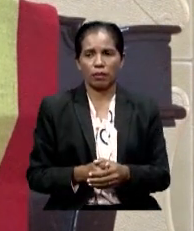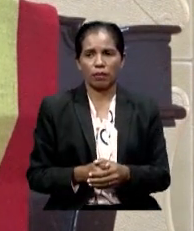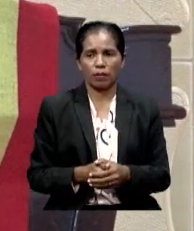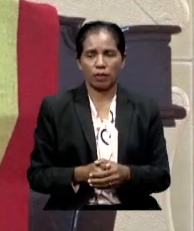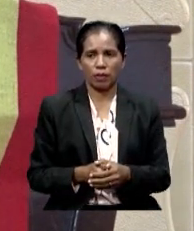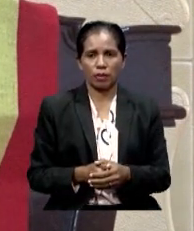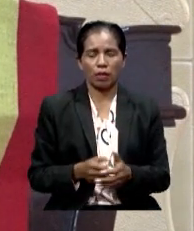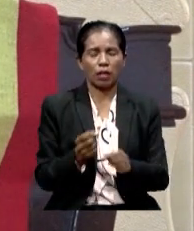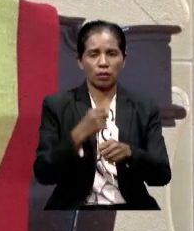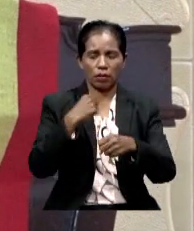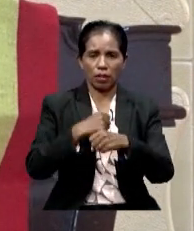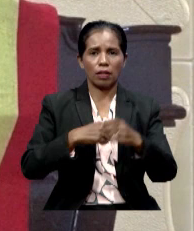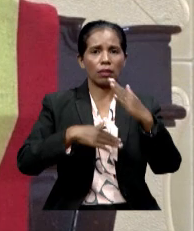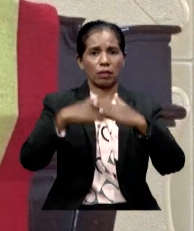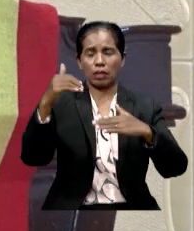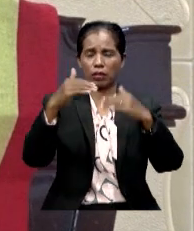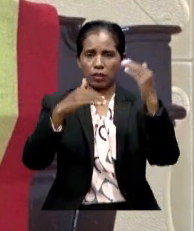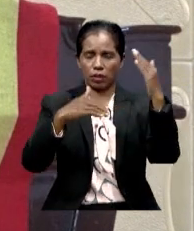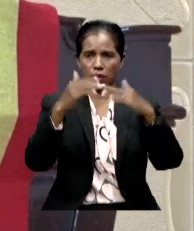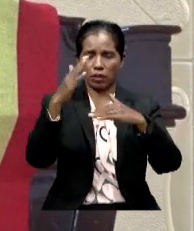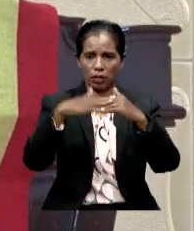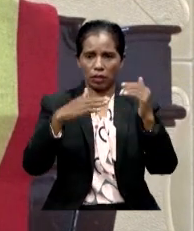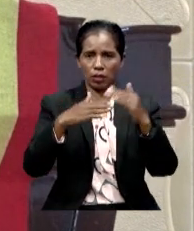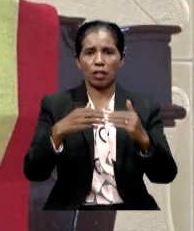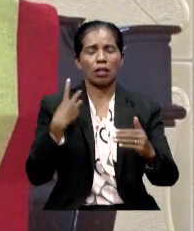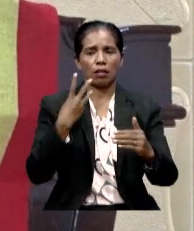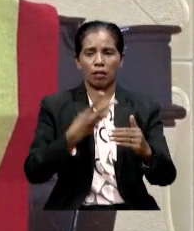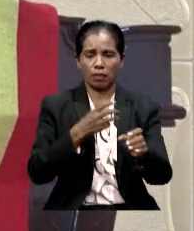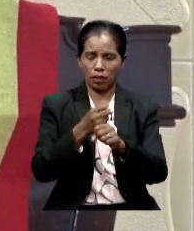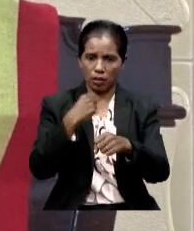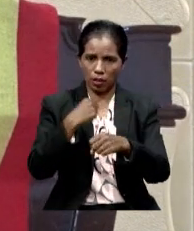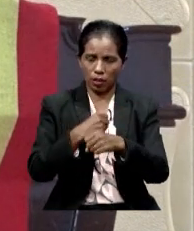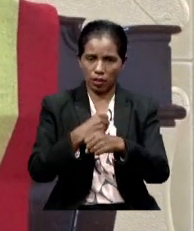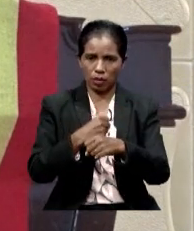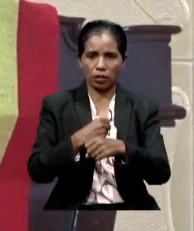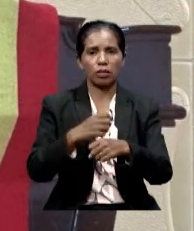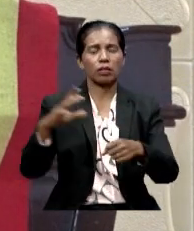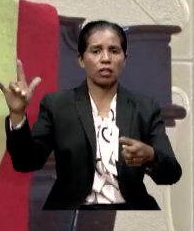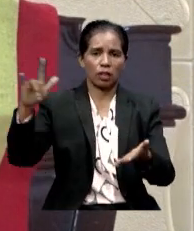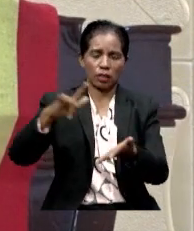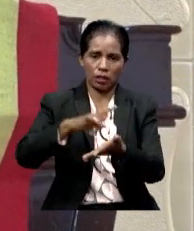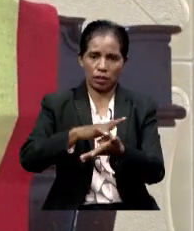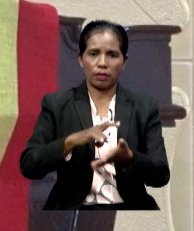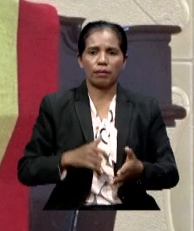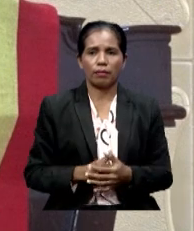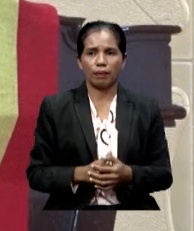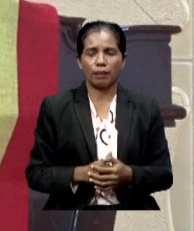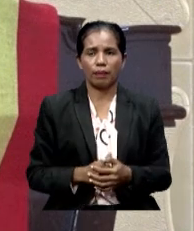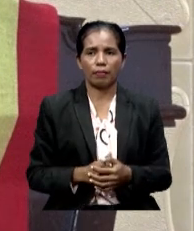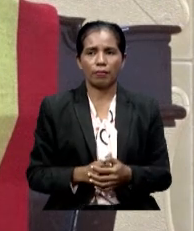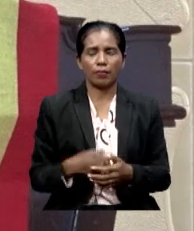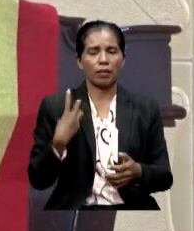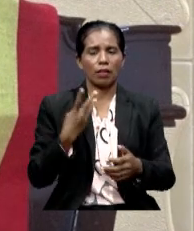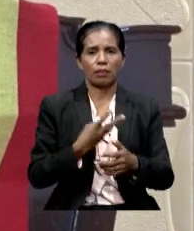Construction of a taxiway, air traffic control, and apron. We are committed to work by